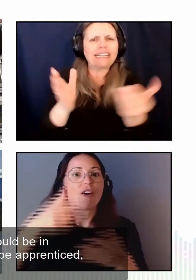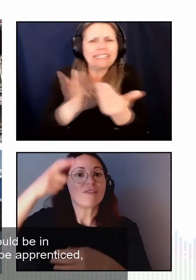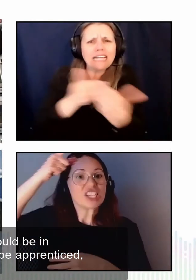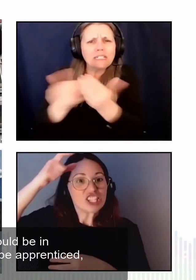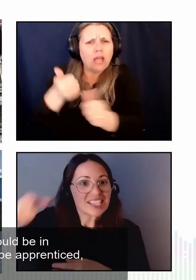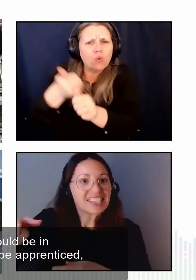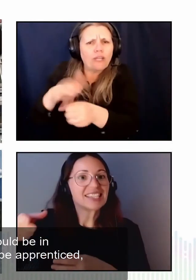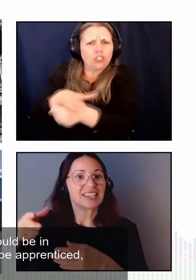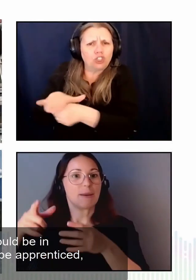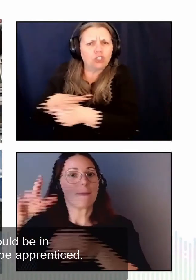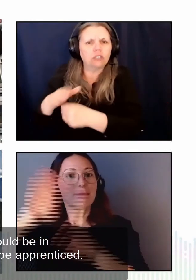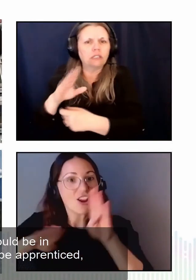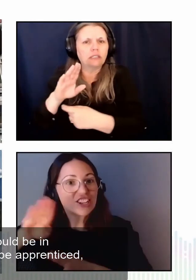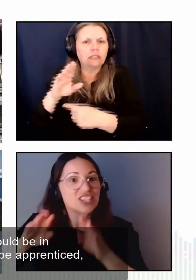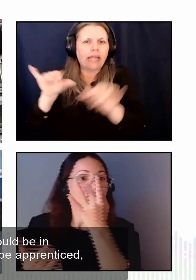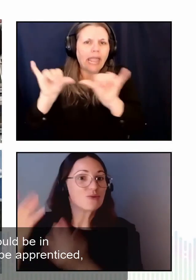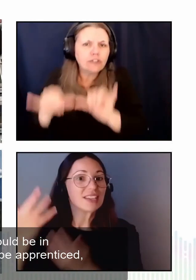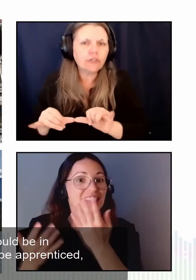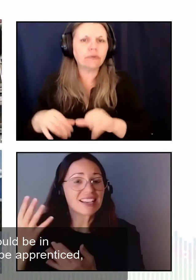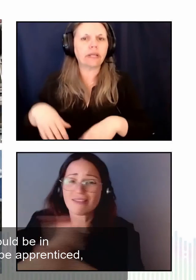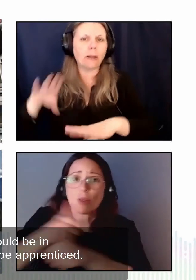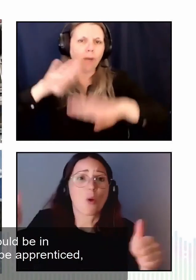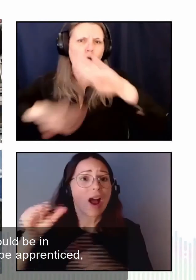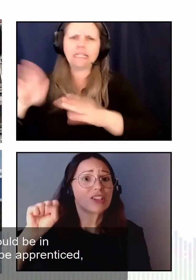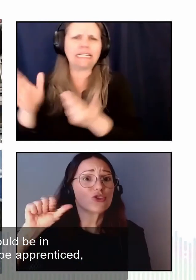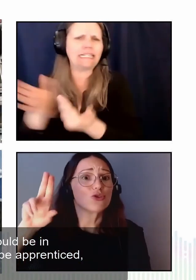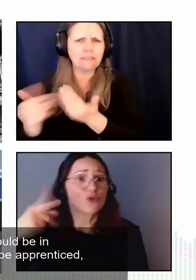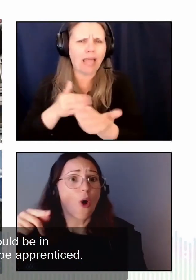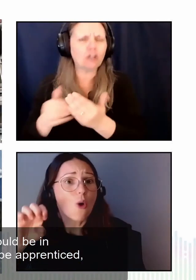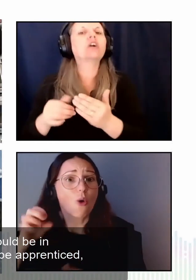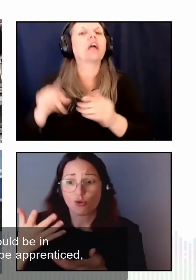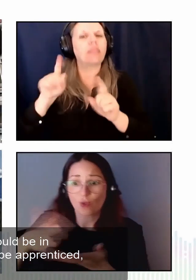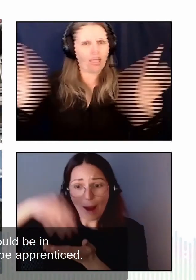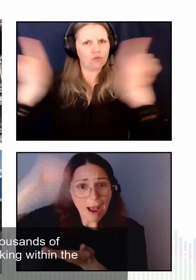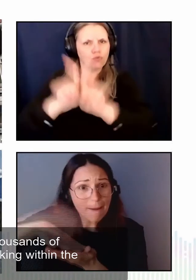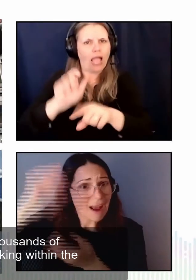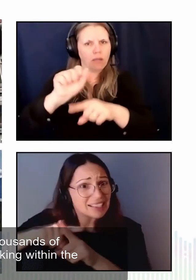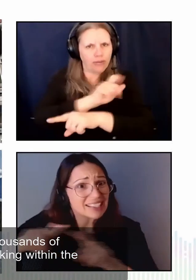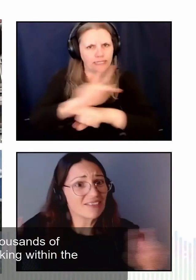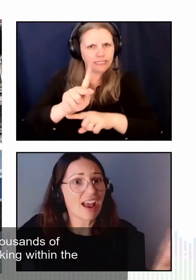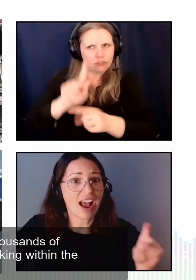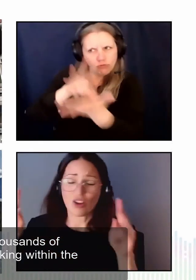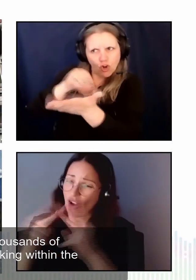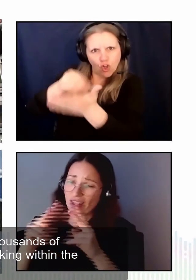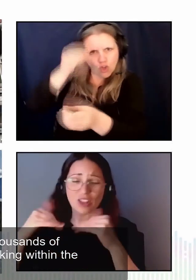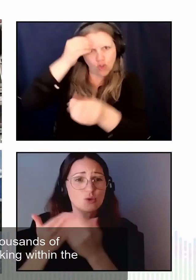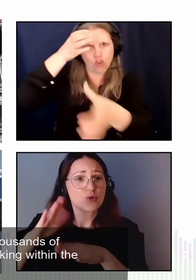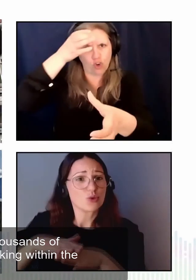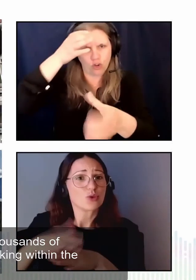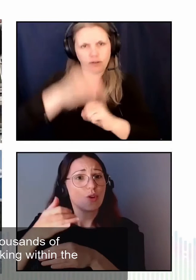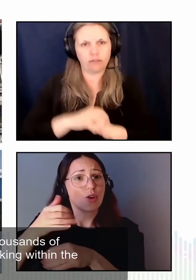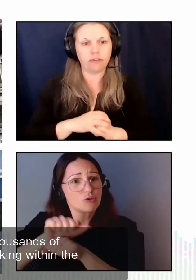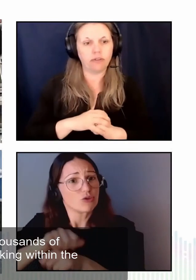whatever. They should be apprenticed and they should know their craft. Our people did not